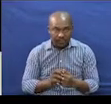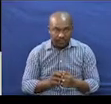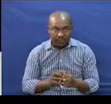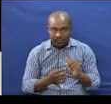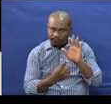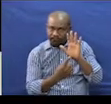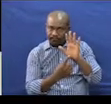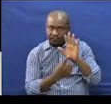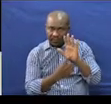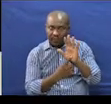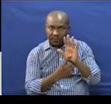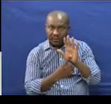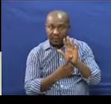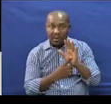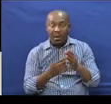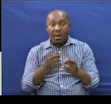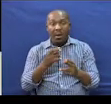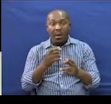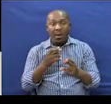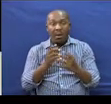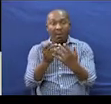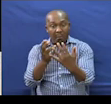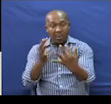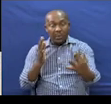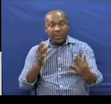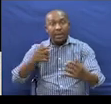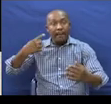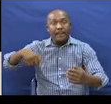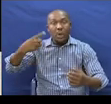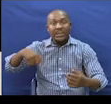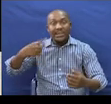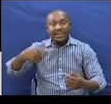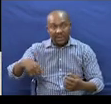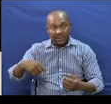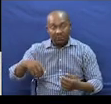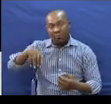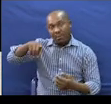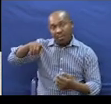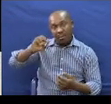is population policy. Those laws